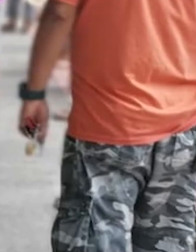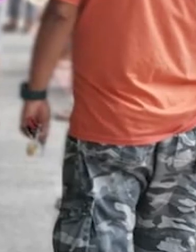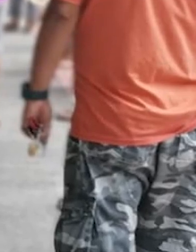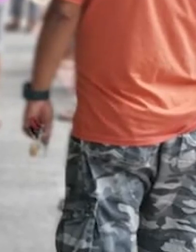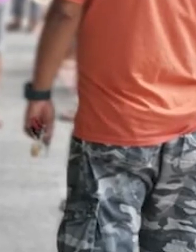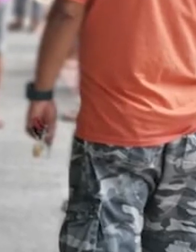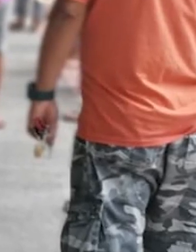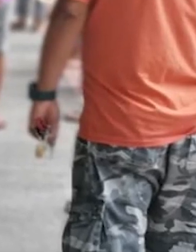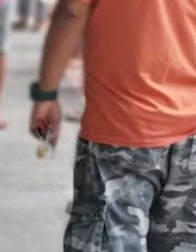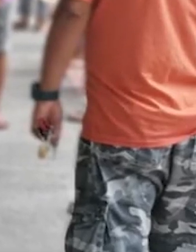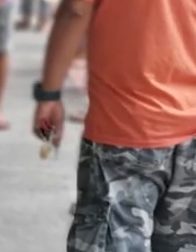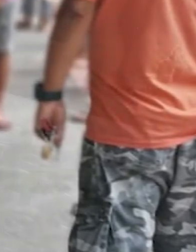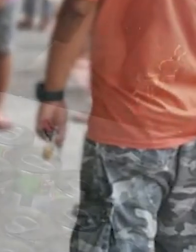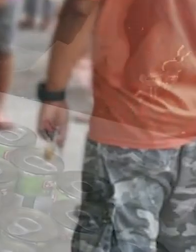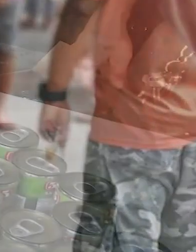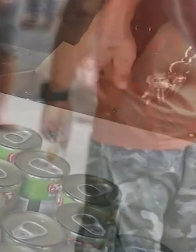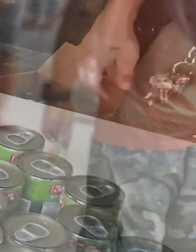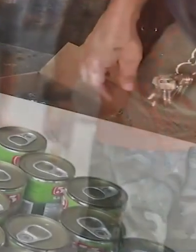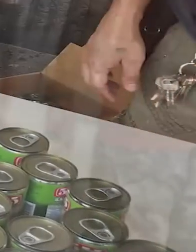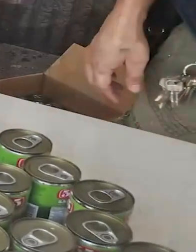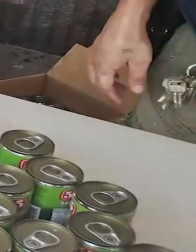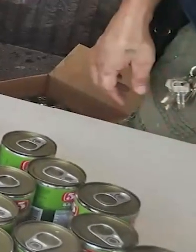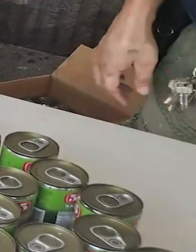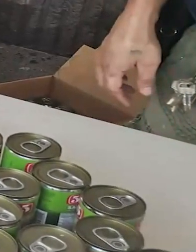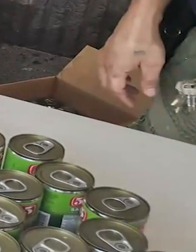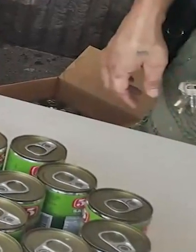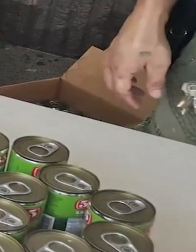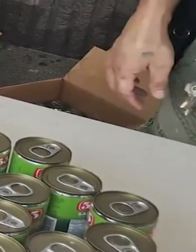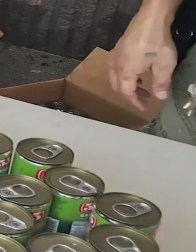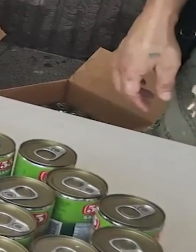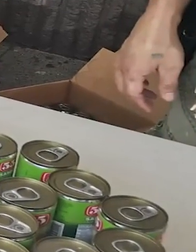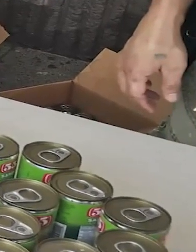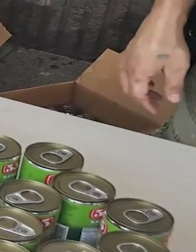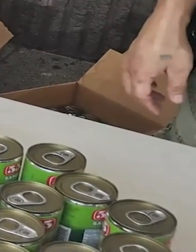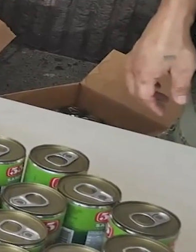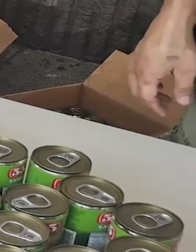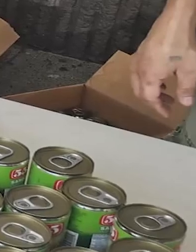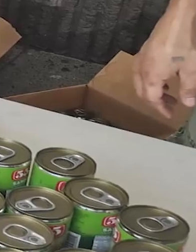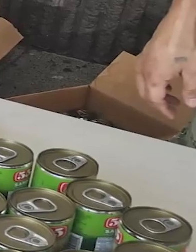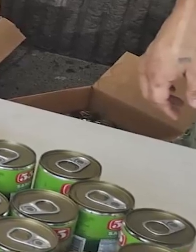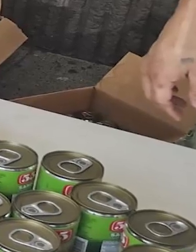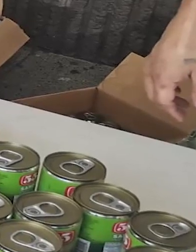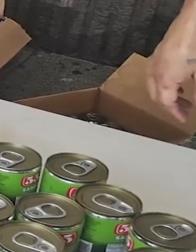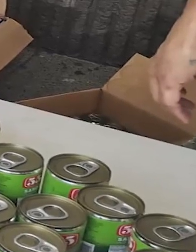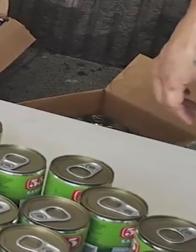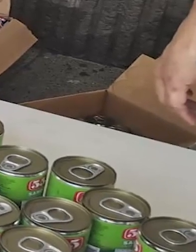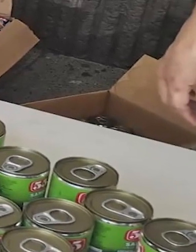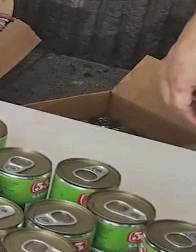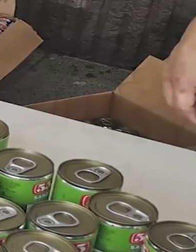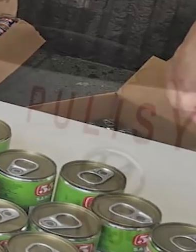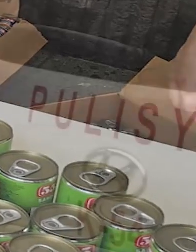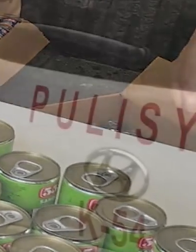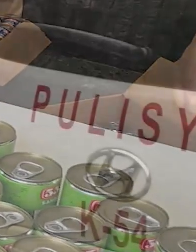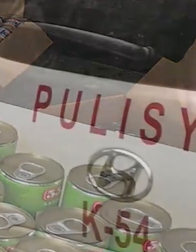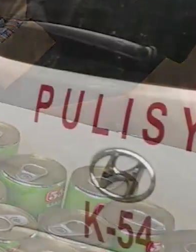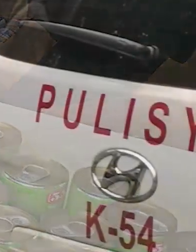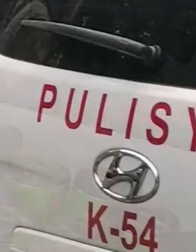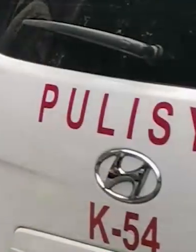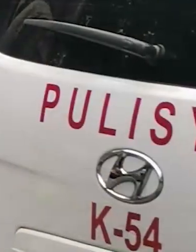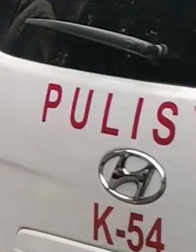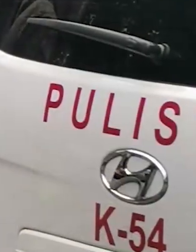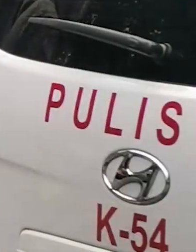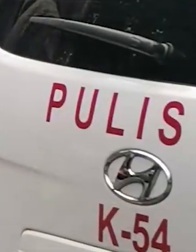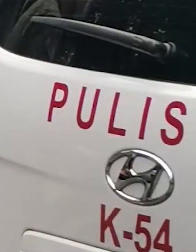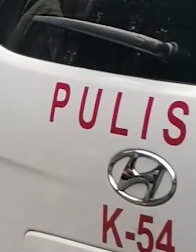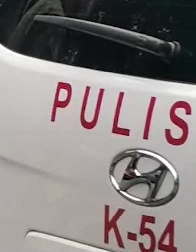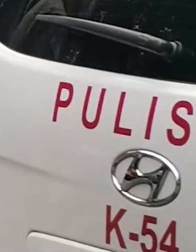Giving to the Lord is an act of worship. It is a way of thanking God for all that He has provided in our lives. It